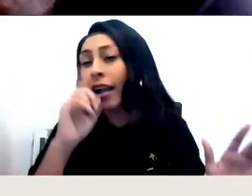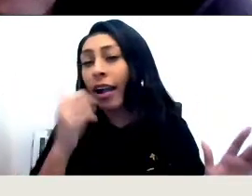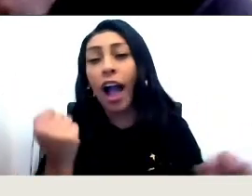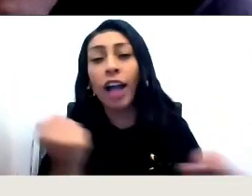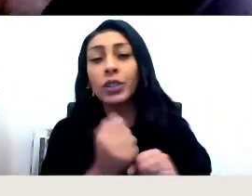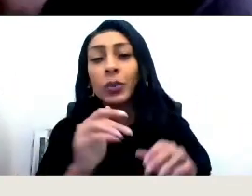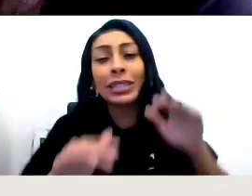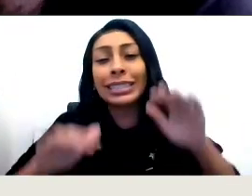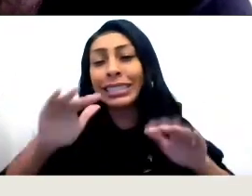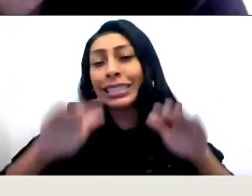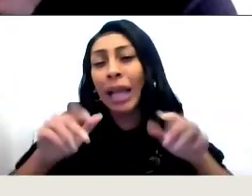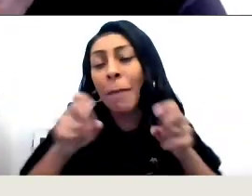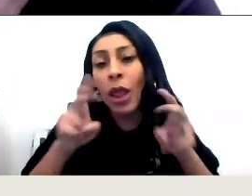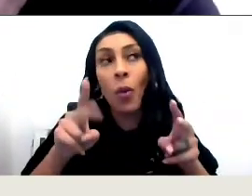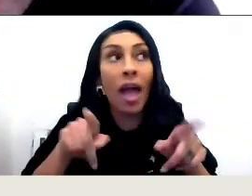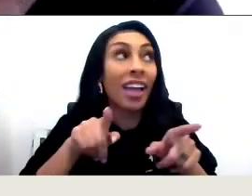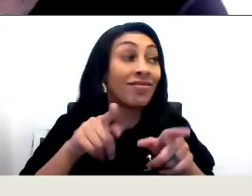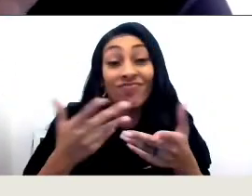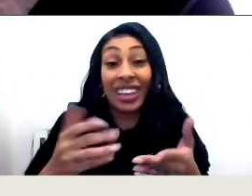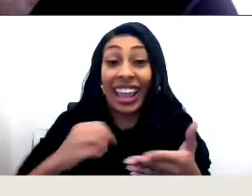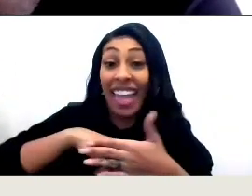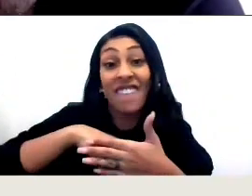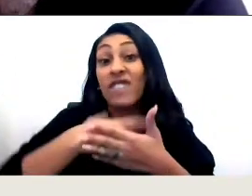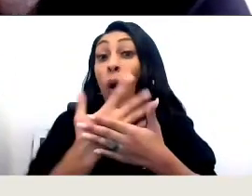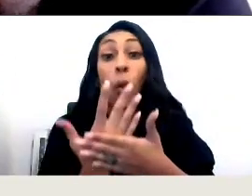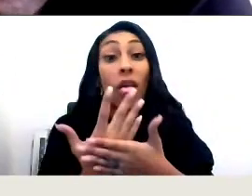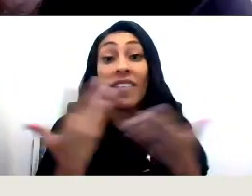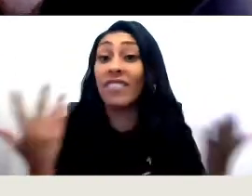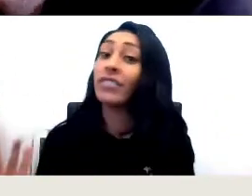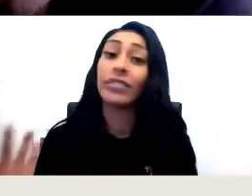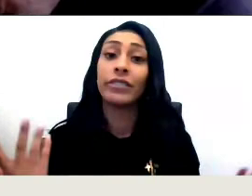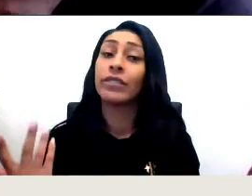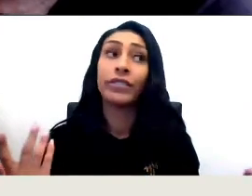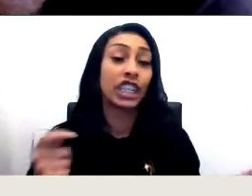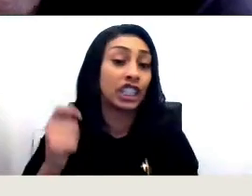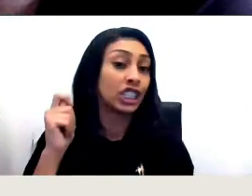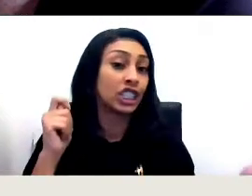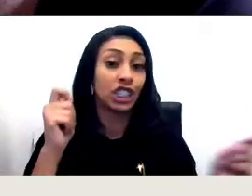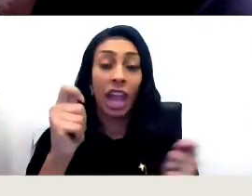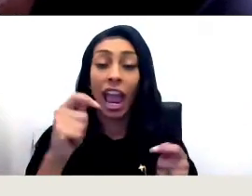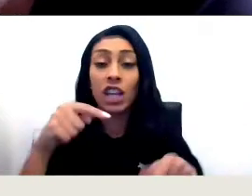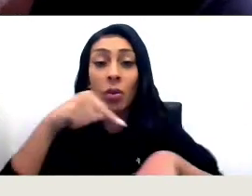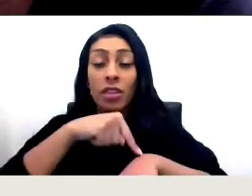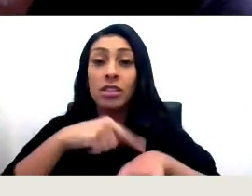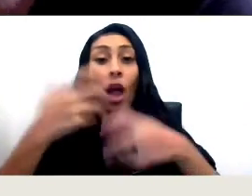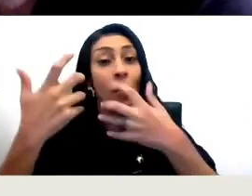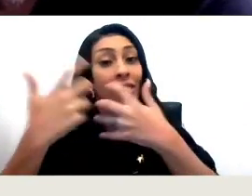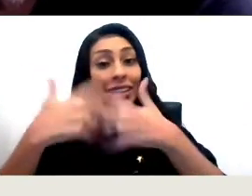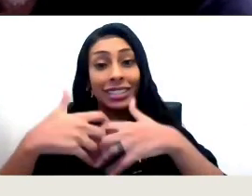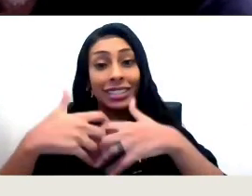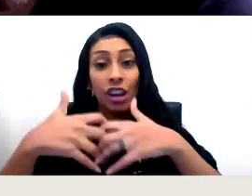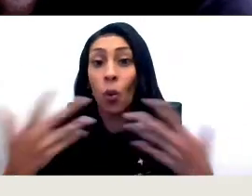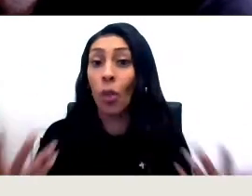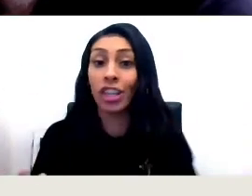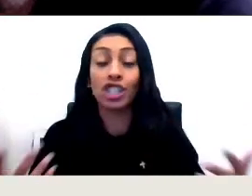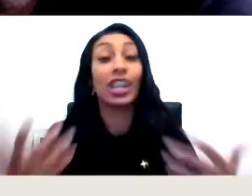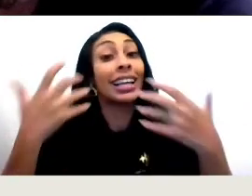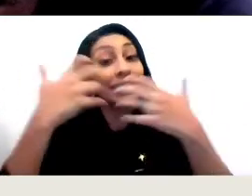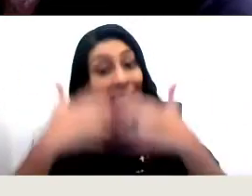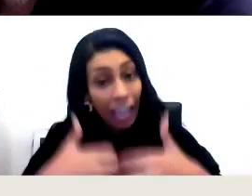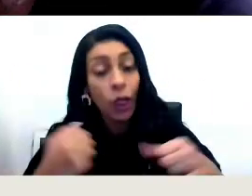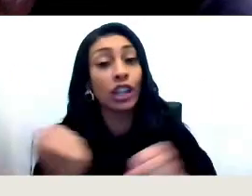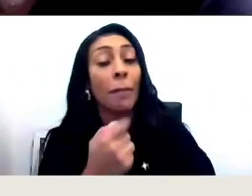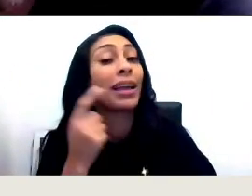similar way. So it's part of evolving, I think. You know, we need to evolve with the time, and technology is there to make things